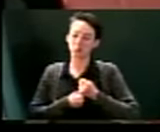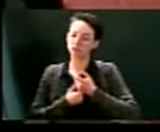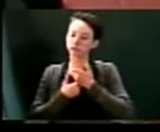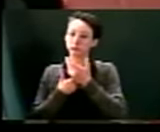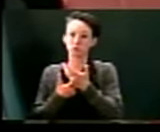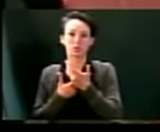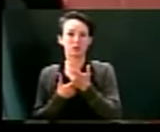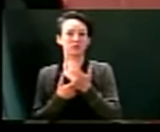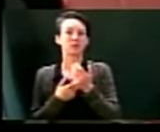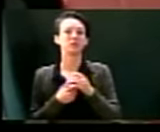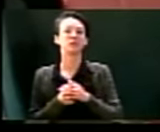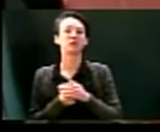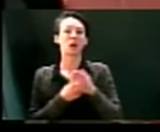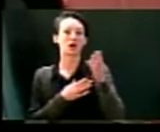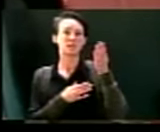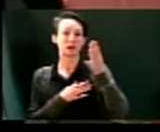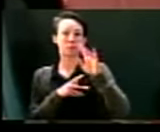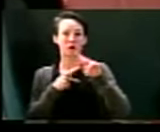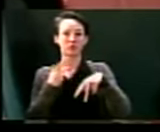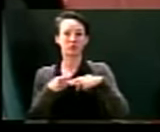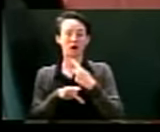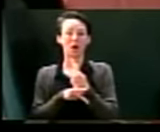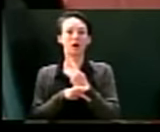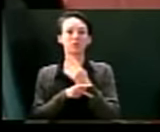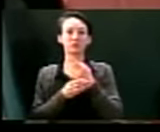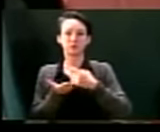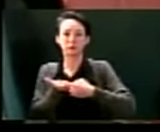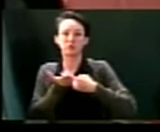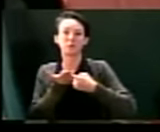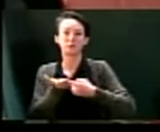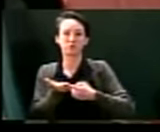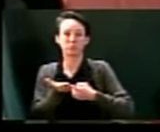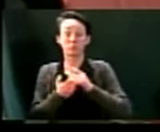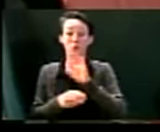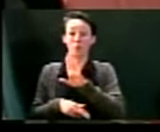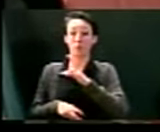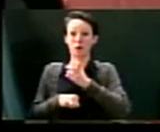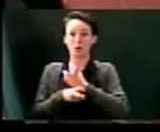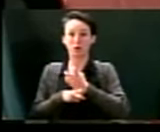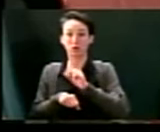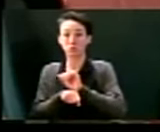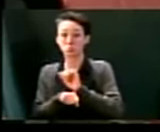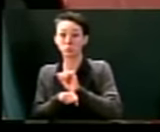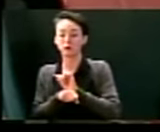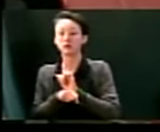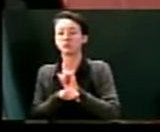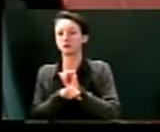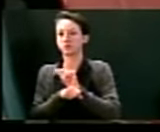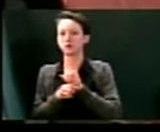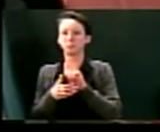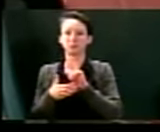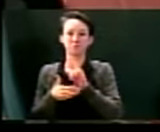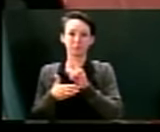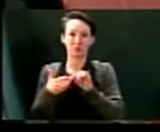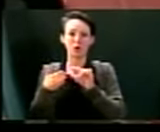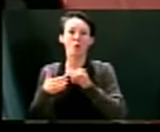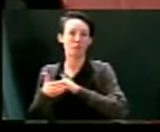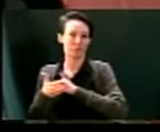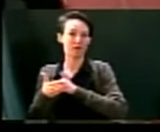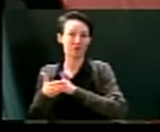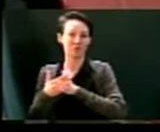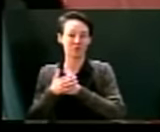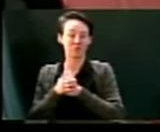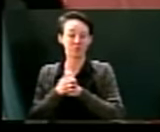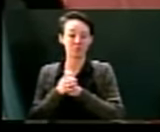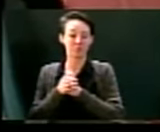seminar-type discussions. Her hard work and expectations have paid off. In addition to all the IB numbers